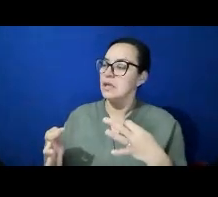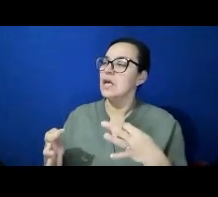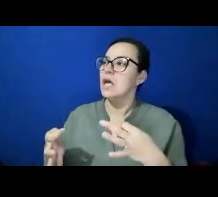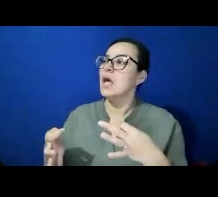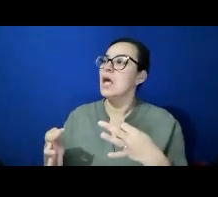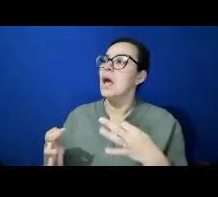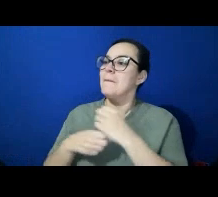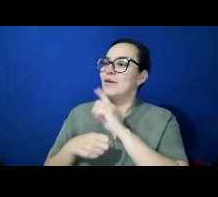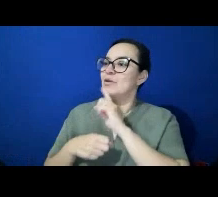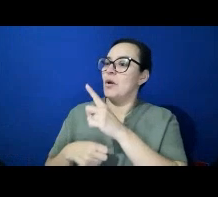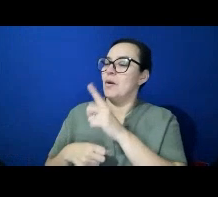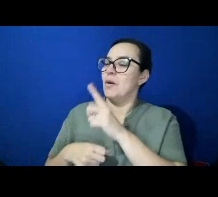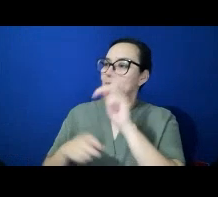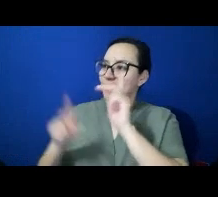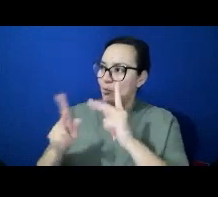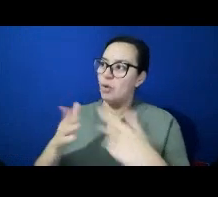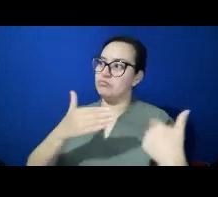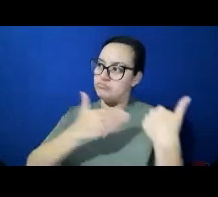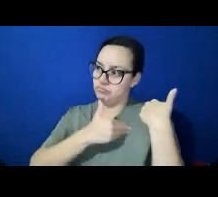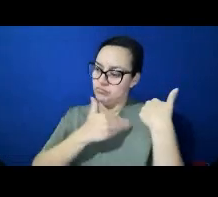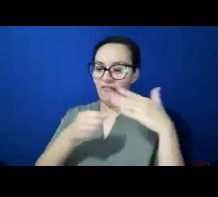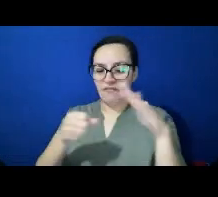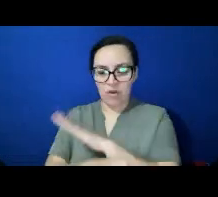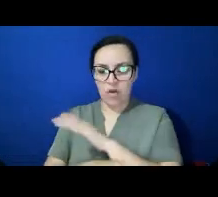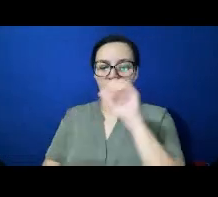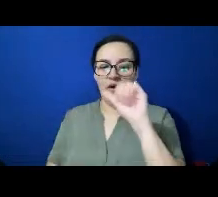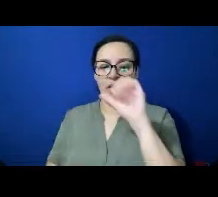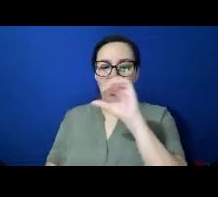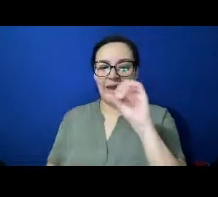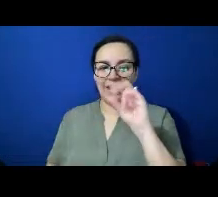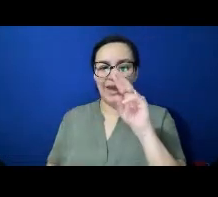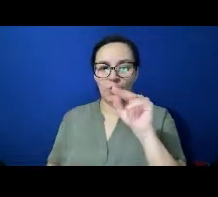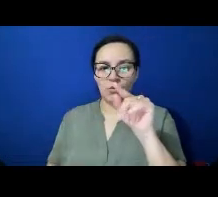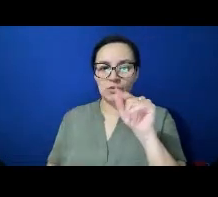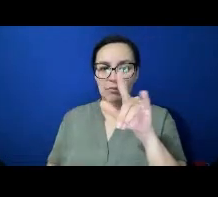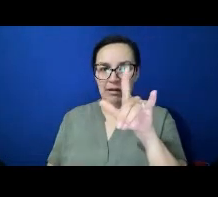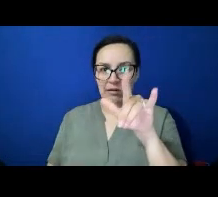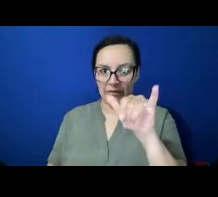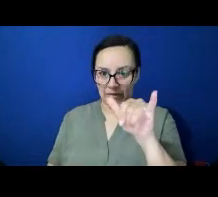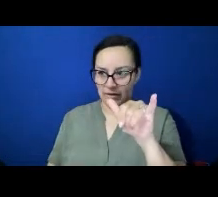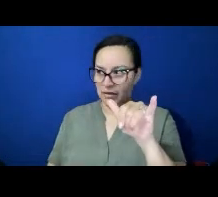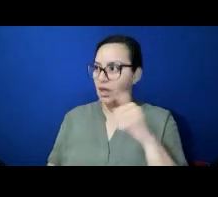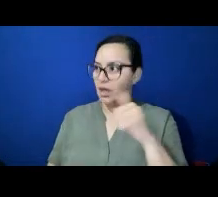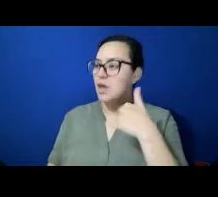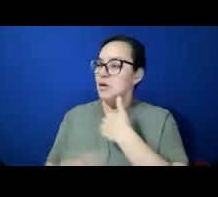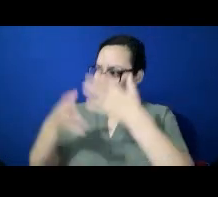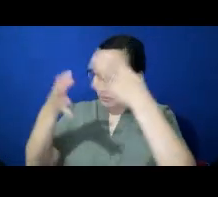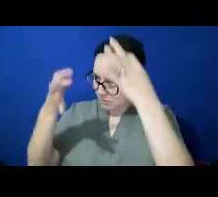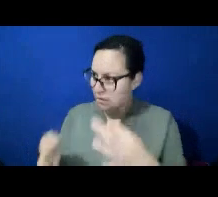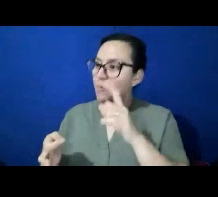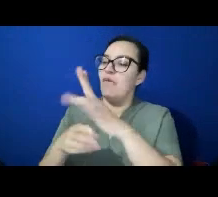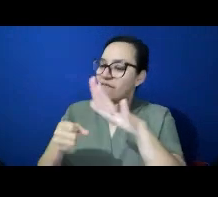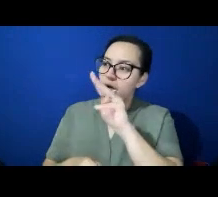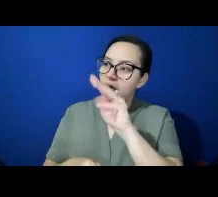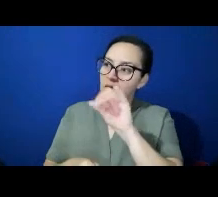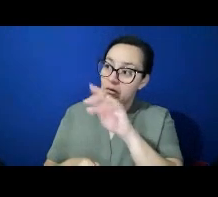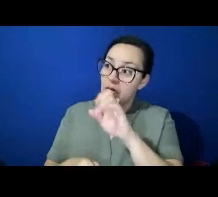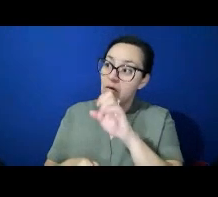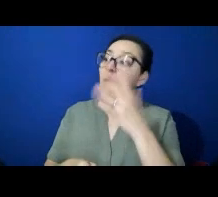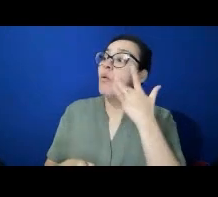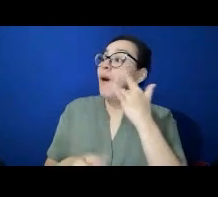is that people do need to go through the whole module, because the idea is that it becomes a tool, right, for educators and